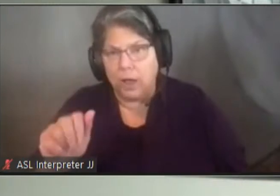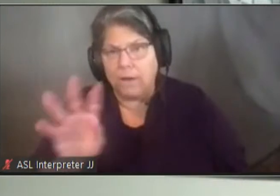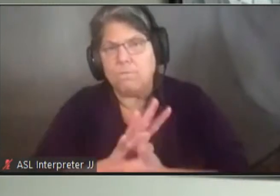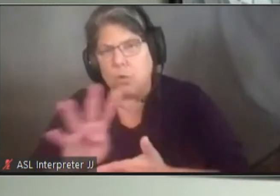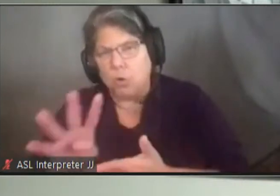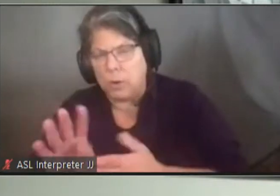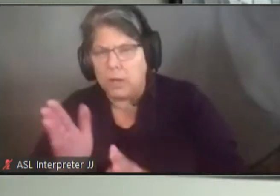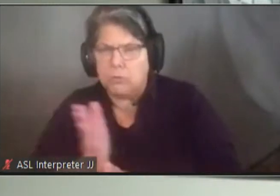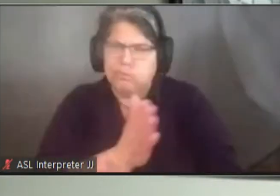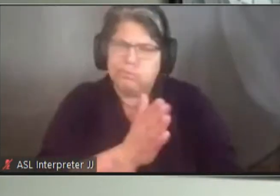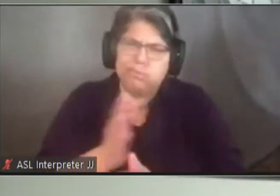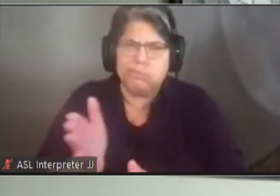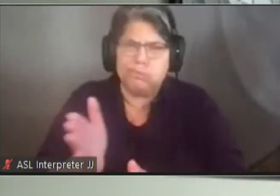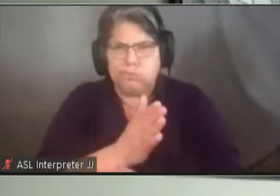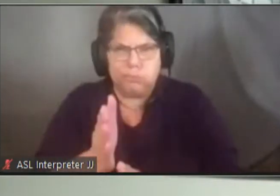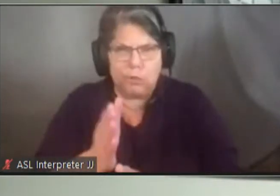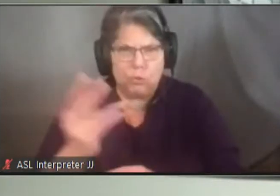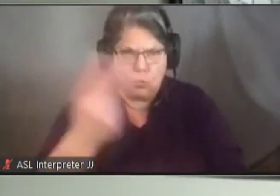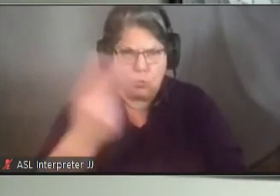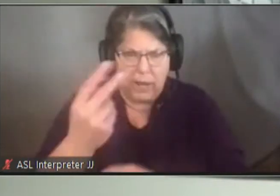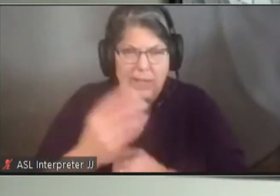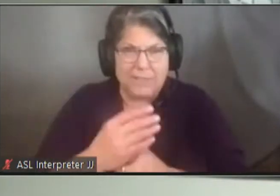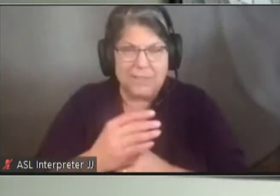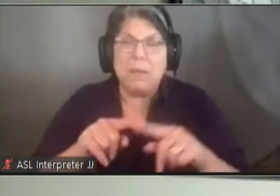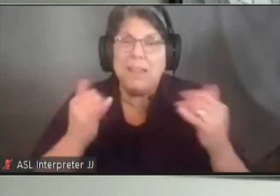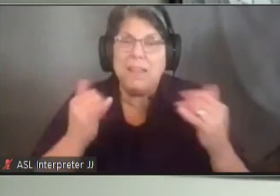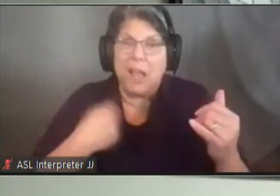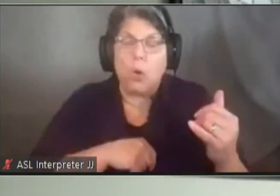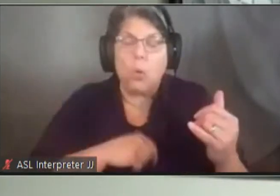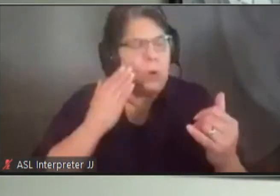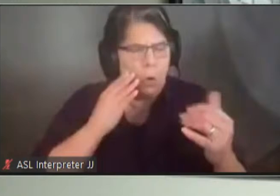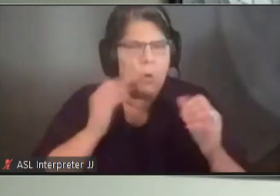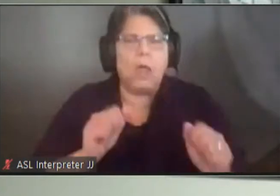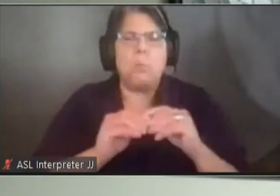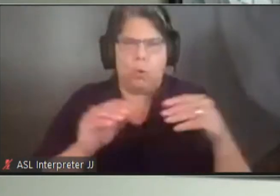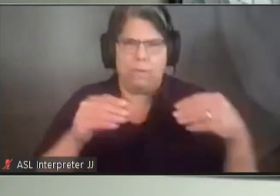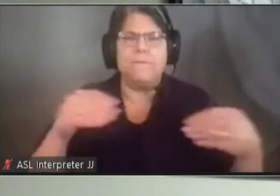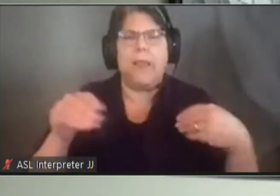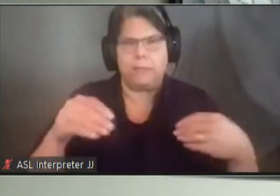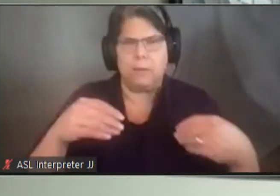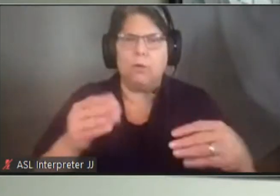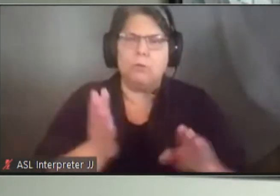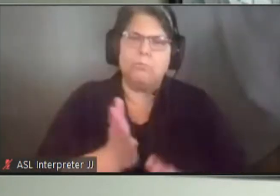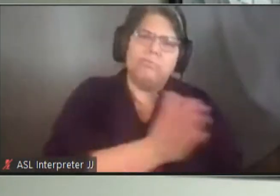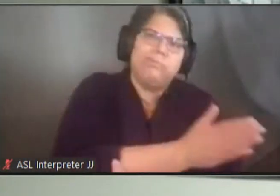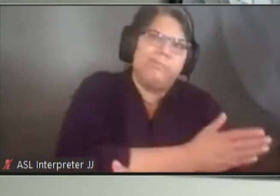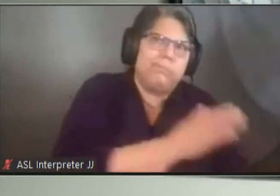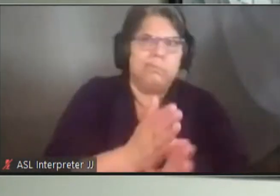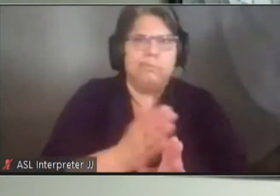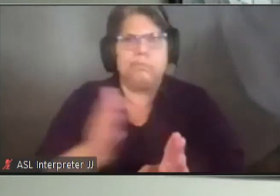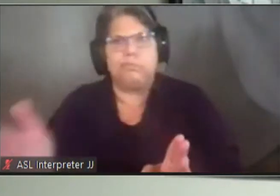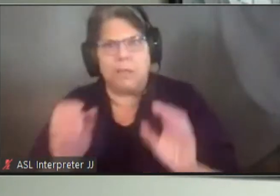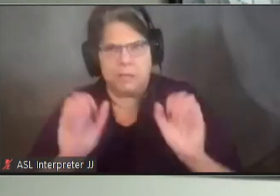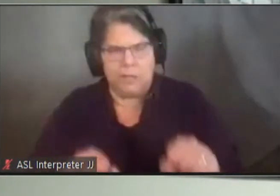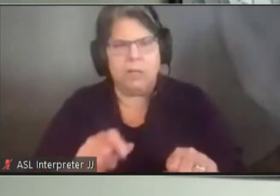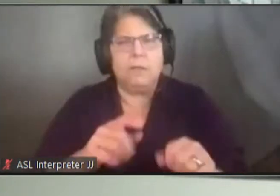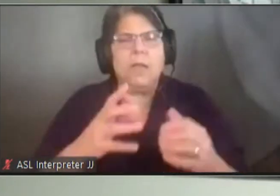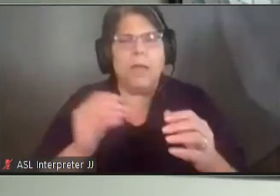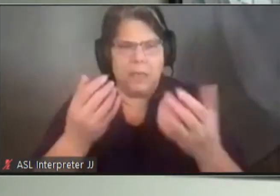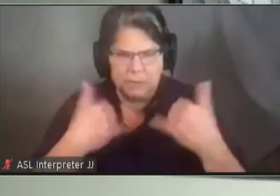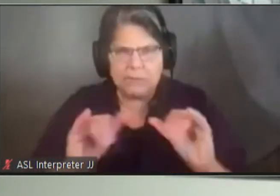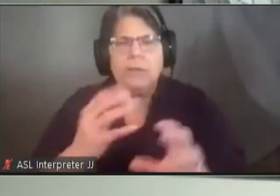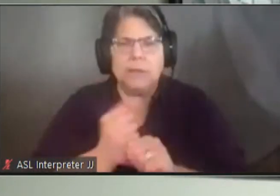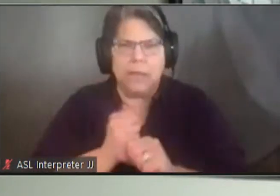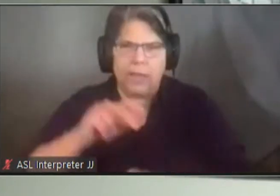days. Now we know that they can go for a significant period of time longer and still get their second